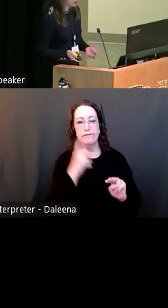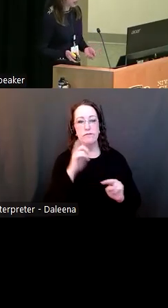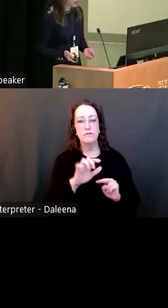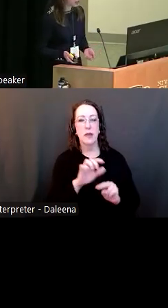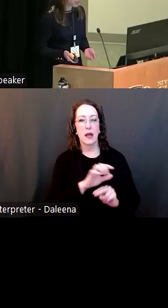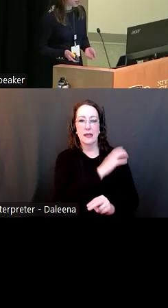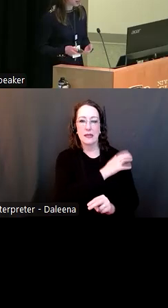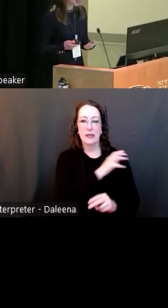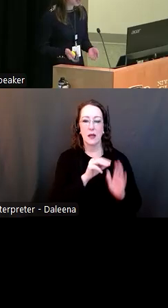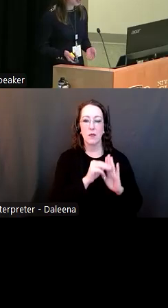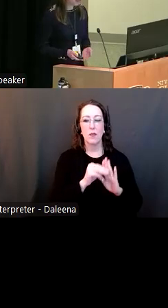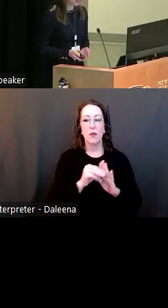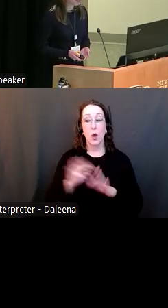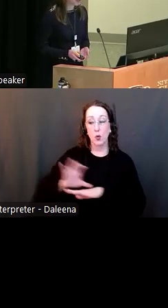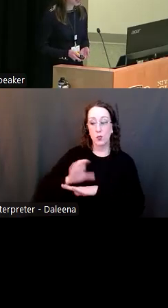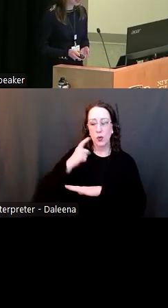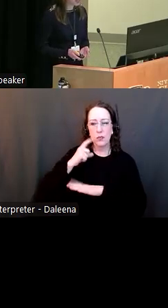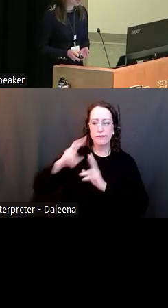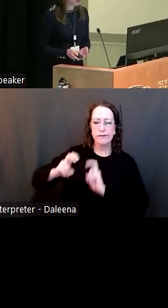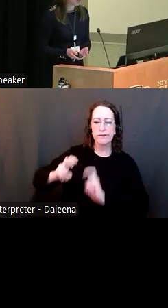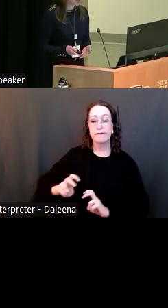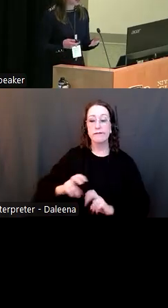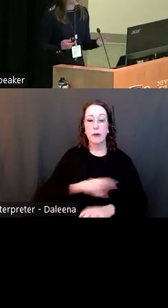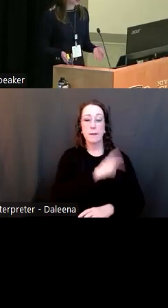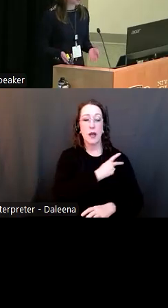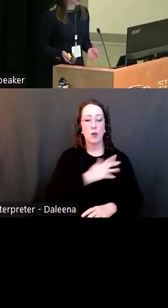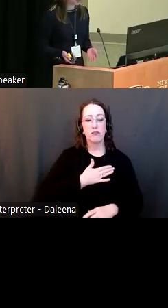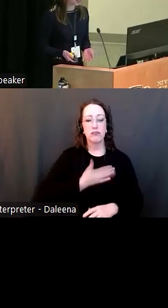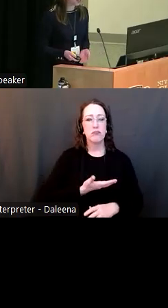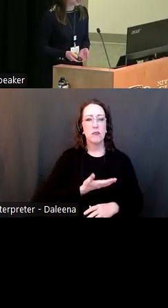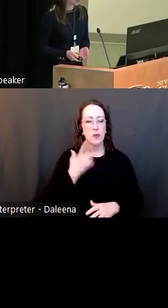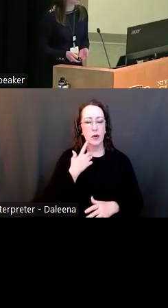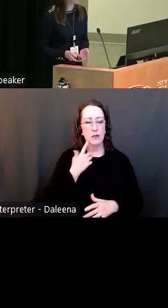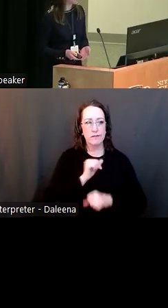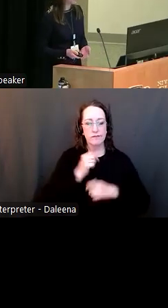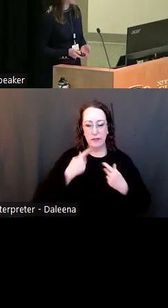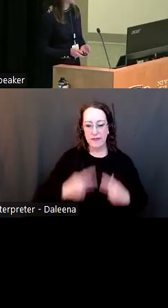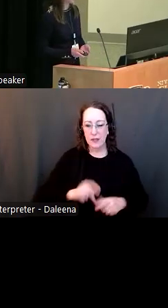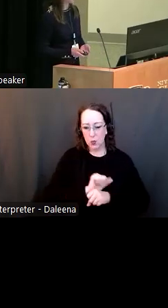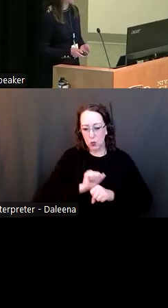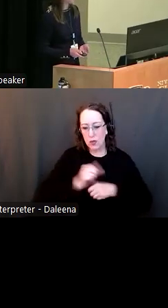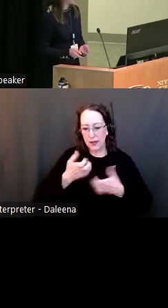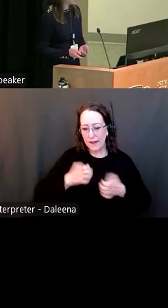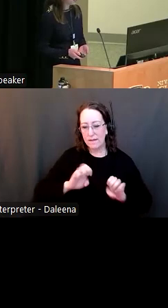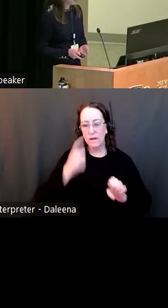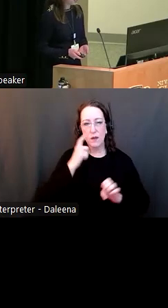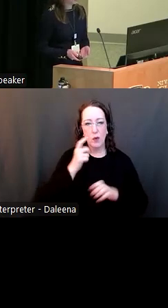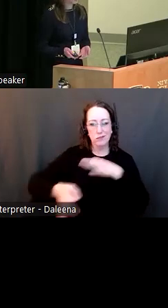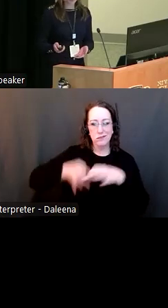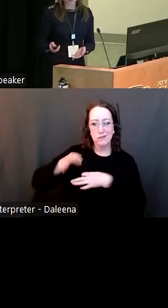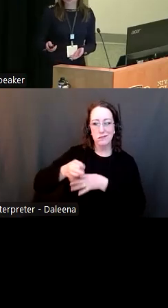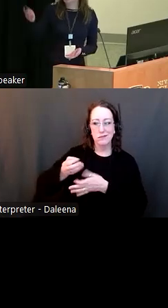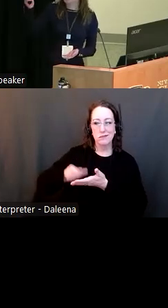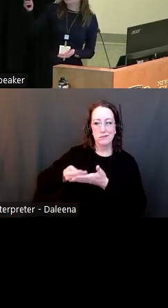task allowed the assessment of patients' willingness to expend physical effort in exchange for monetary incentives. You